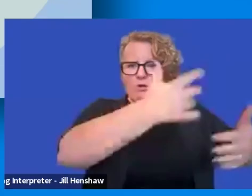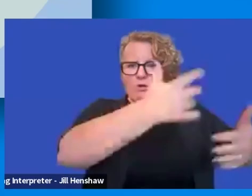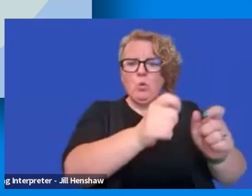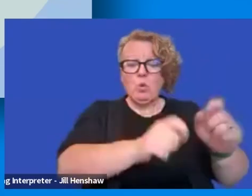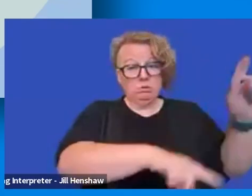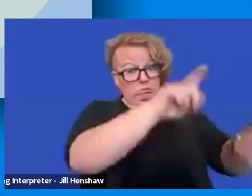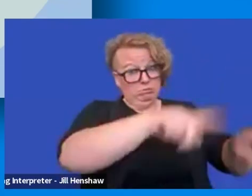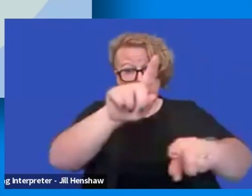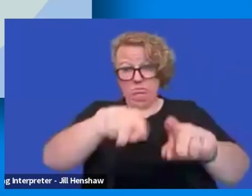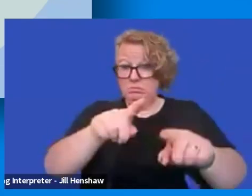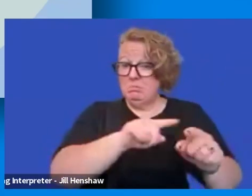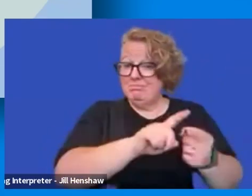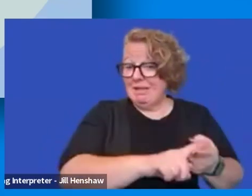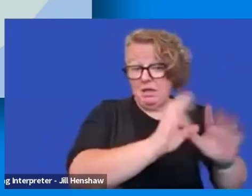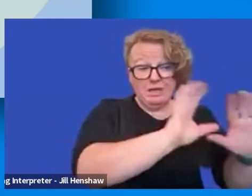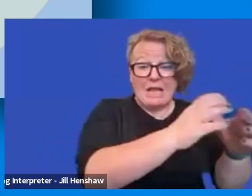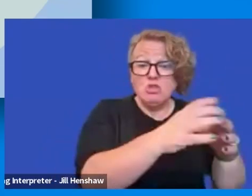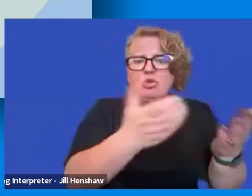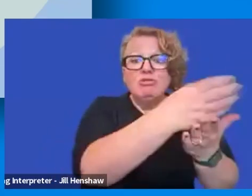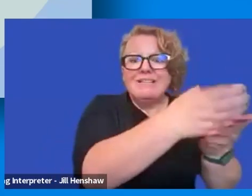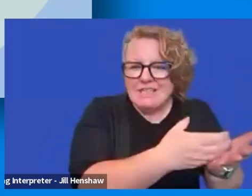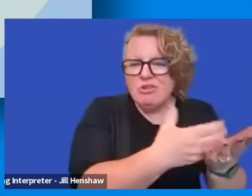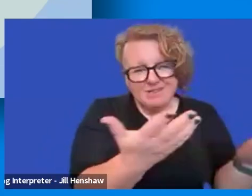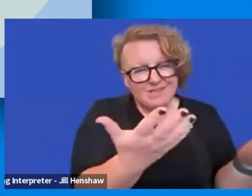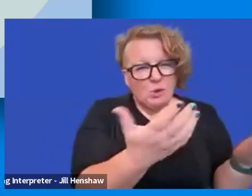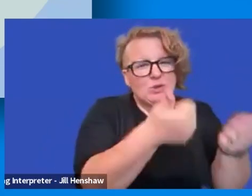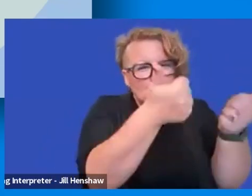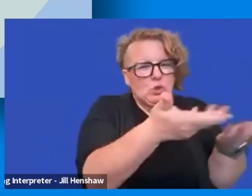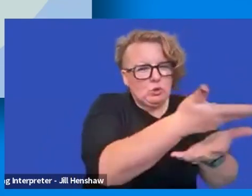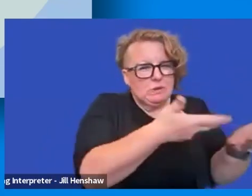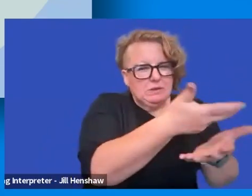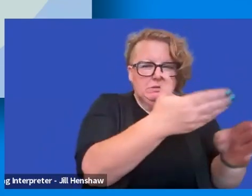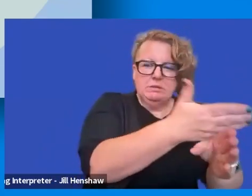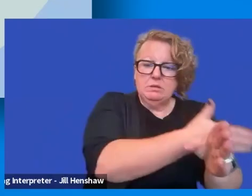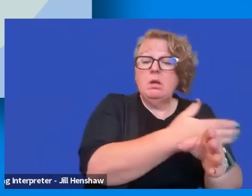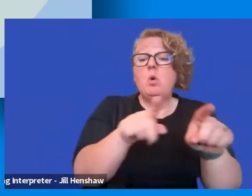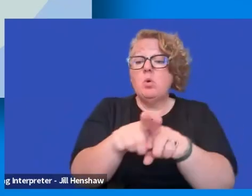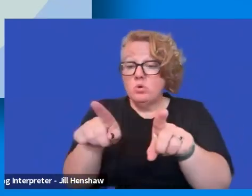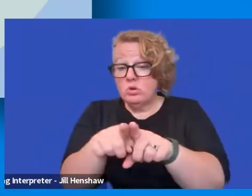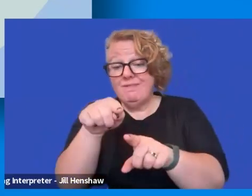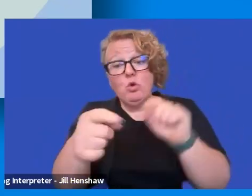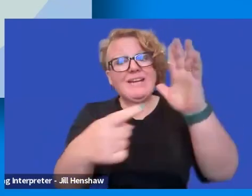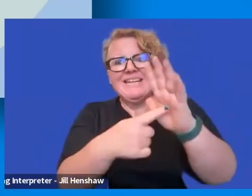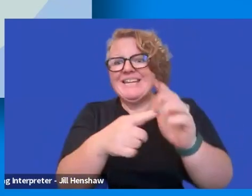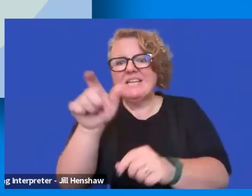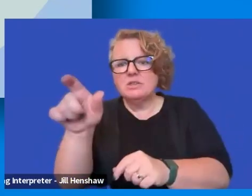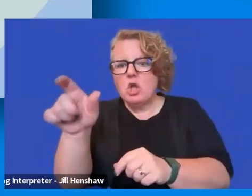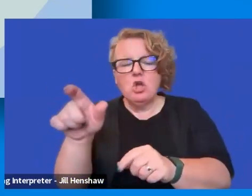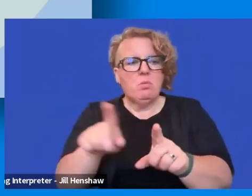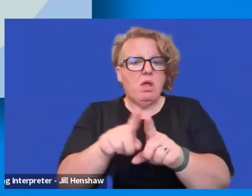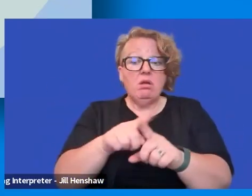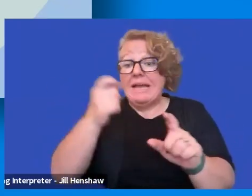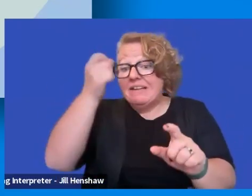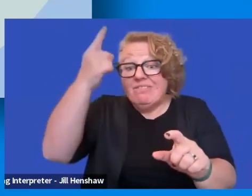which kind of category or which kind of criteria. And the same goes for key terms like what's